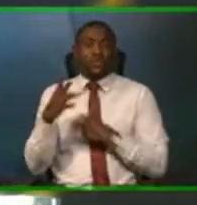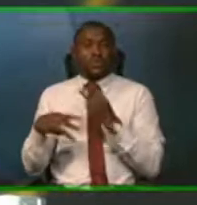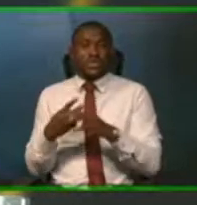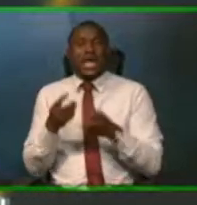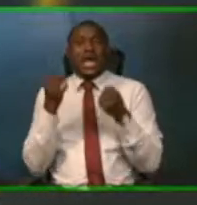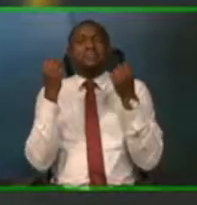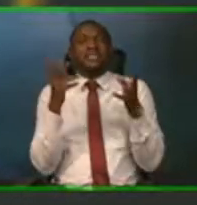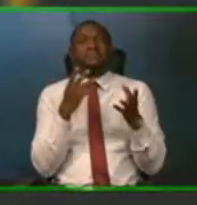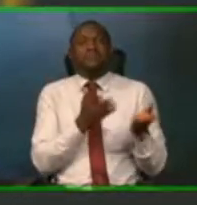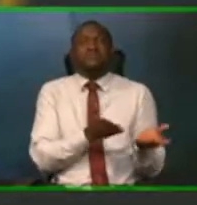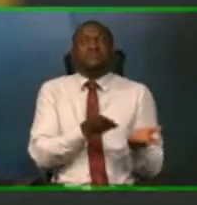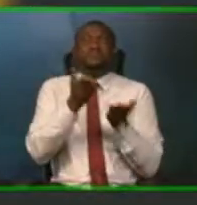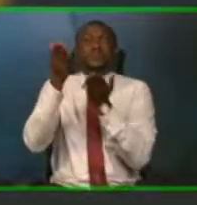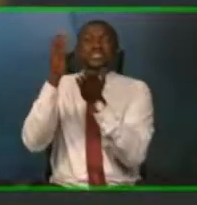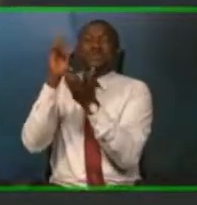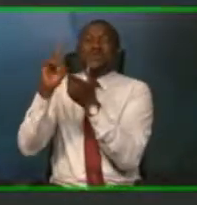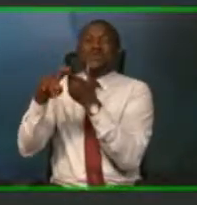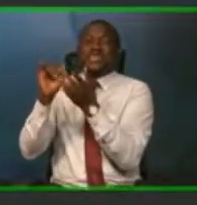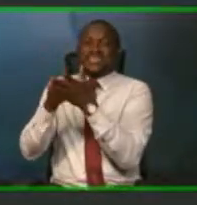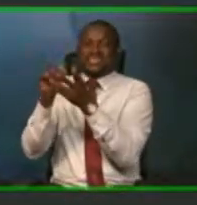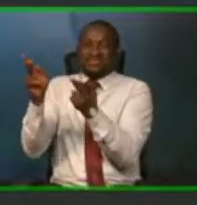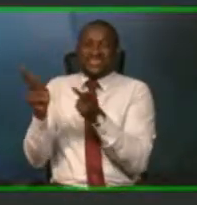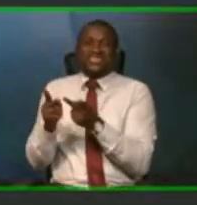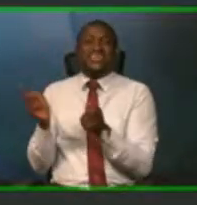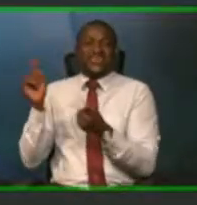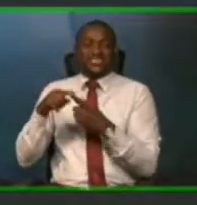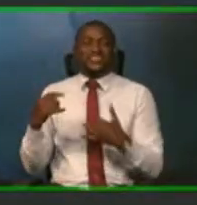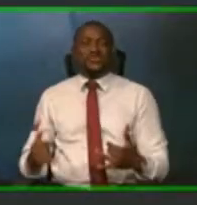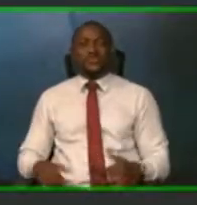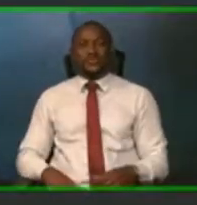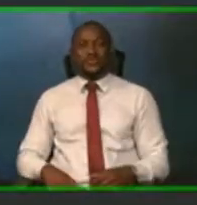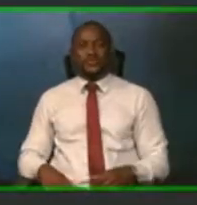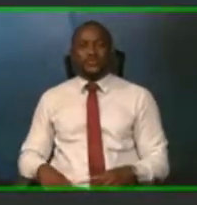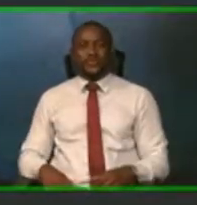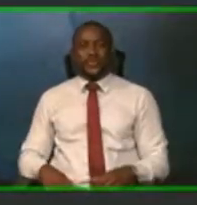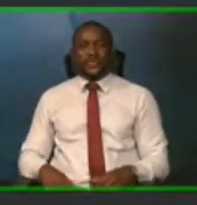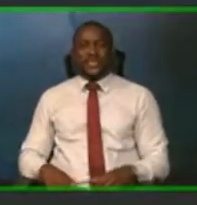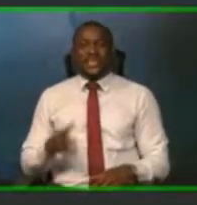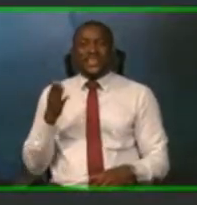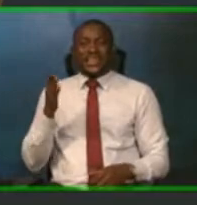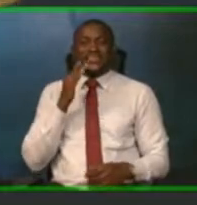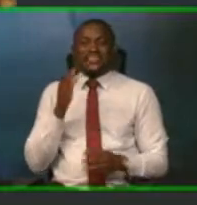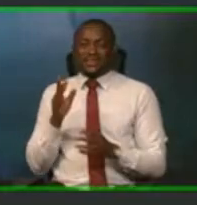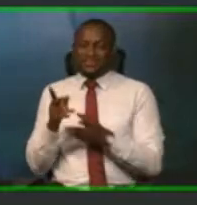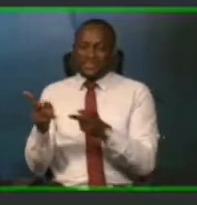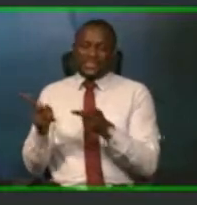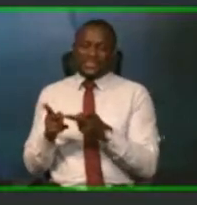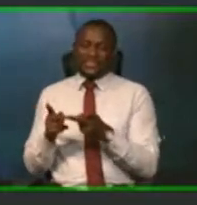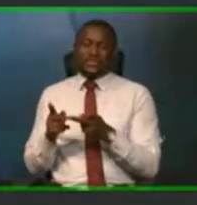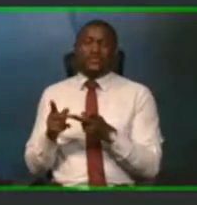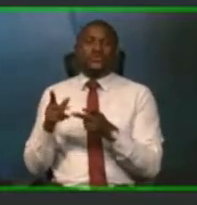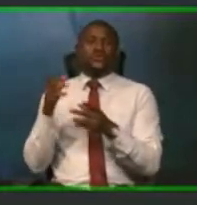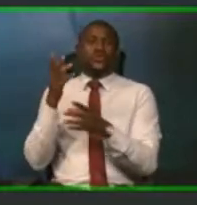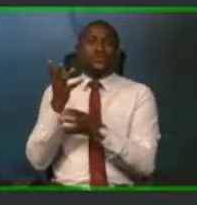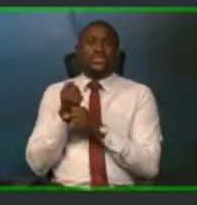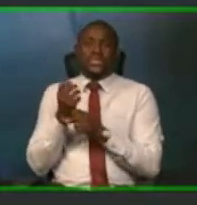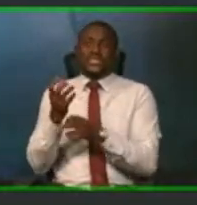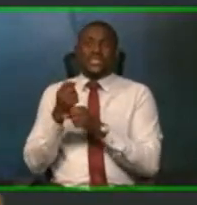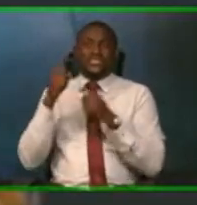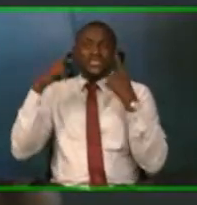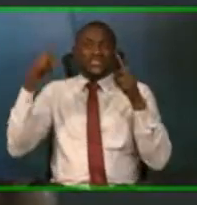been taken to that mountain till today. There is a threshold level of success you cannot